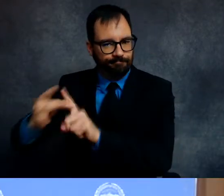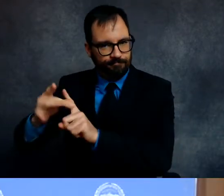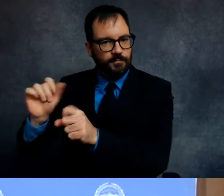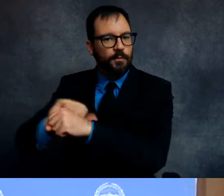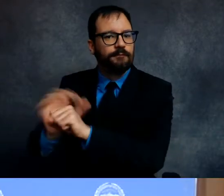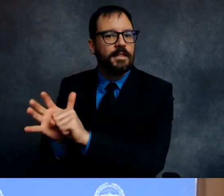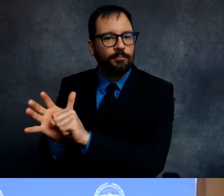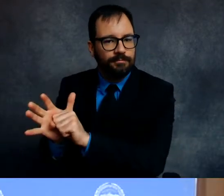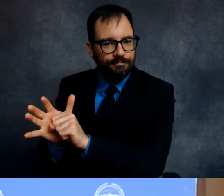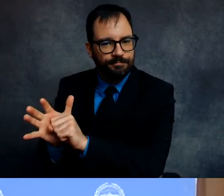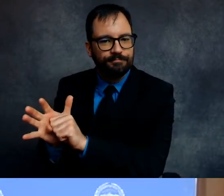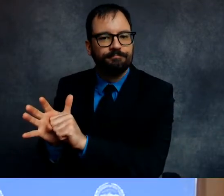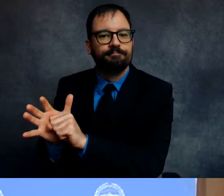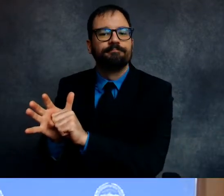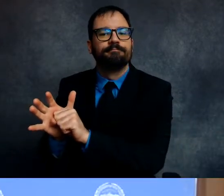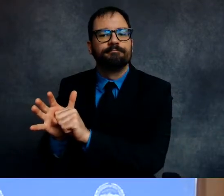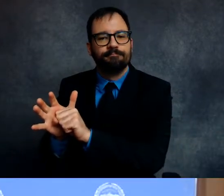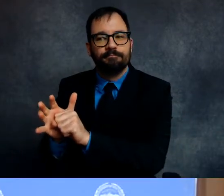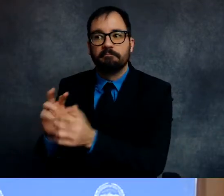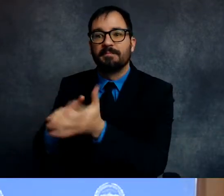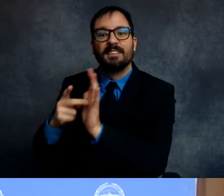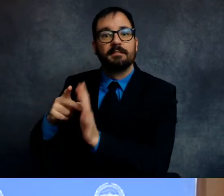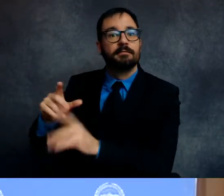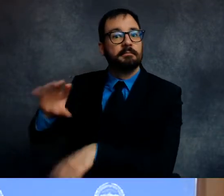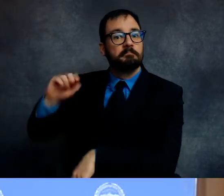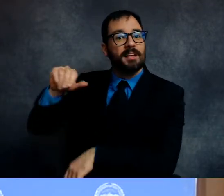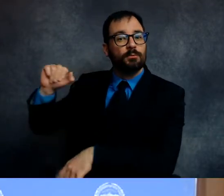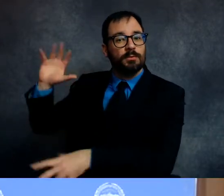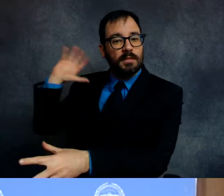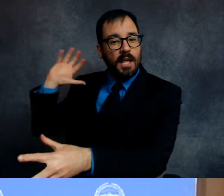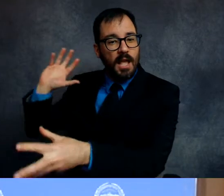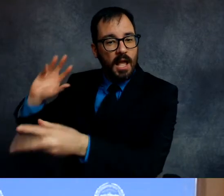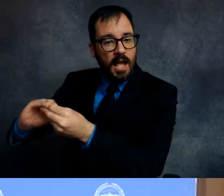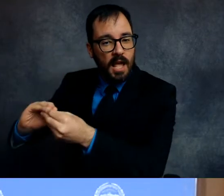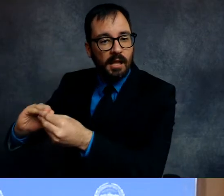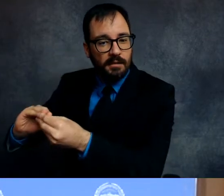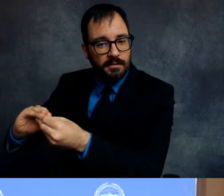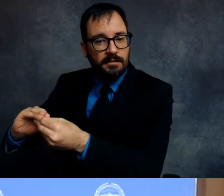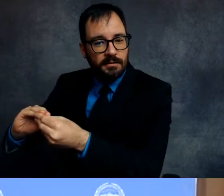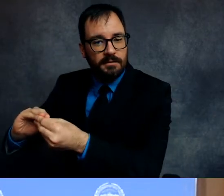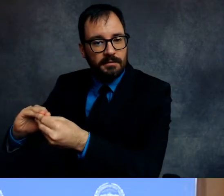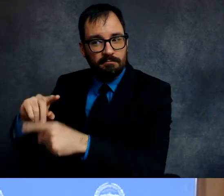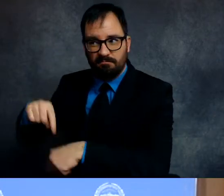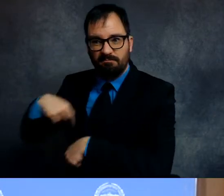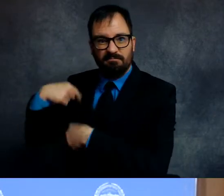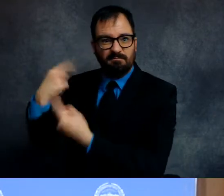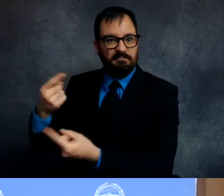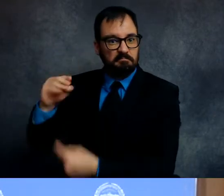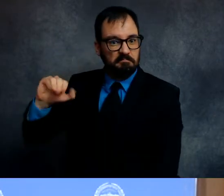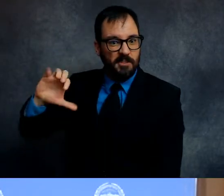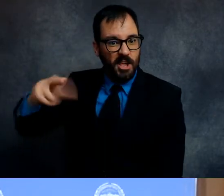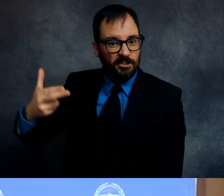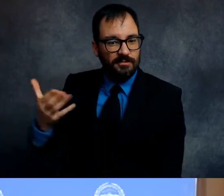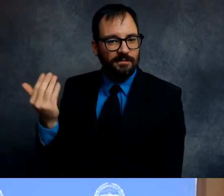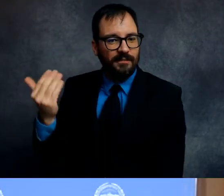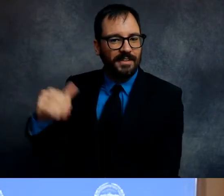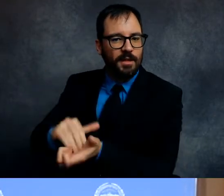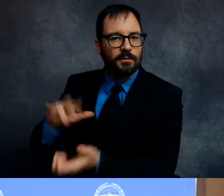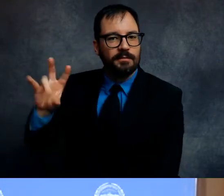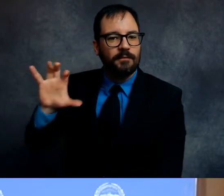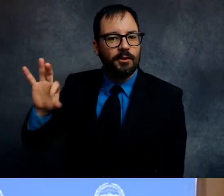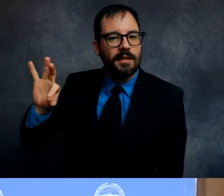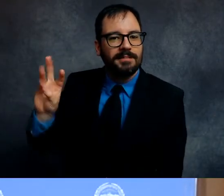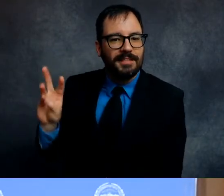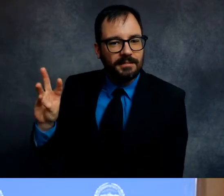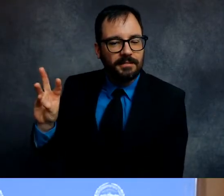1,428 new confirmed cases of COVID-19, 52 confirmed COVID deaths in the Commonwealth, bringing the death total in the Commonwealth of